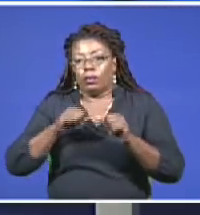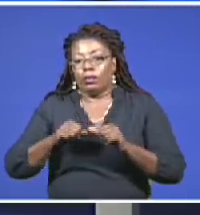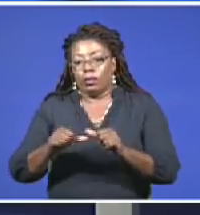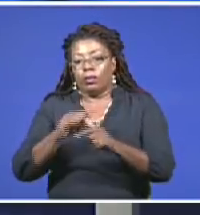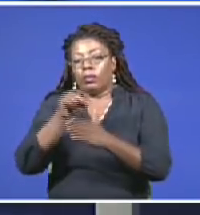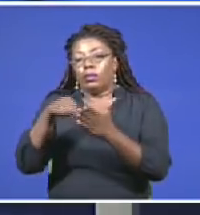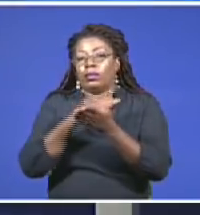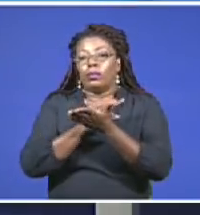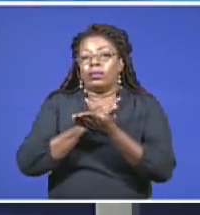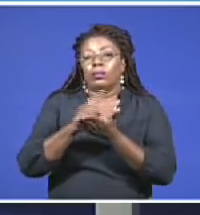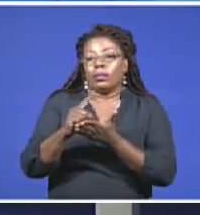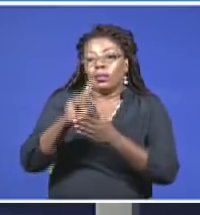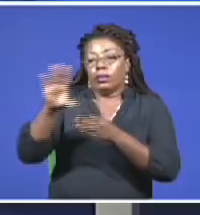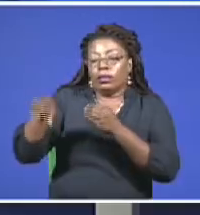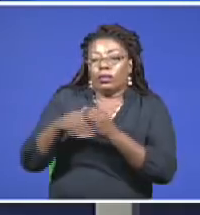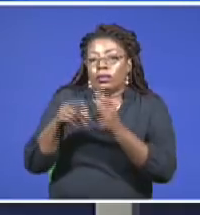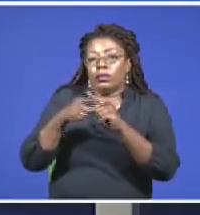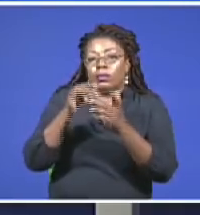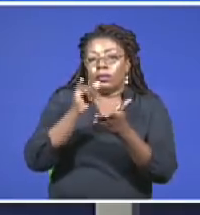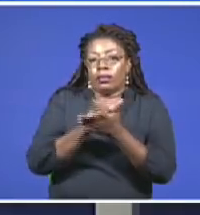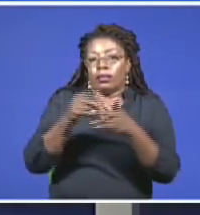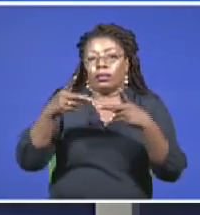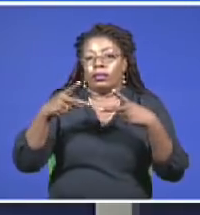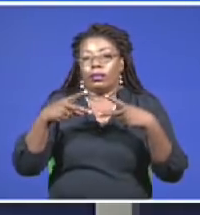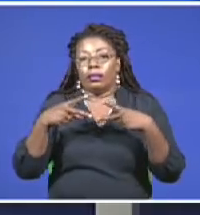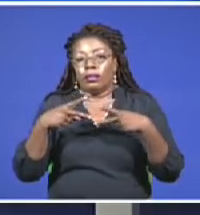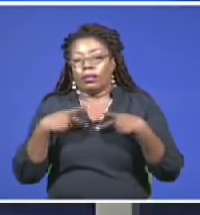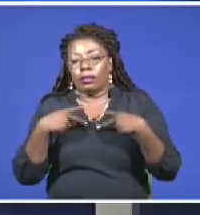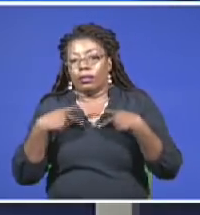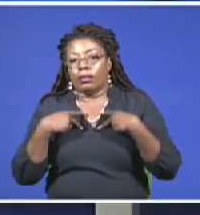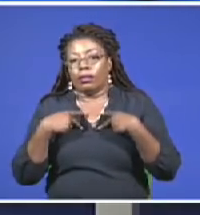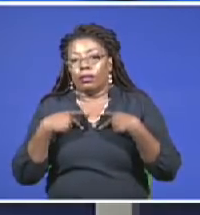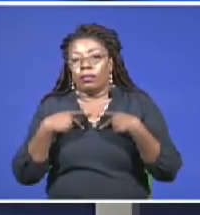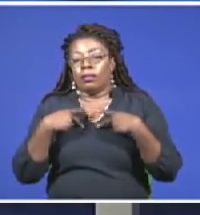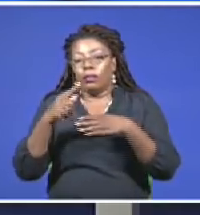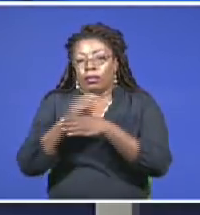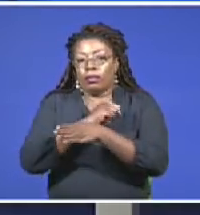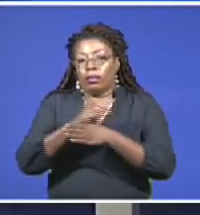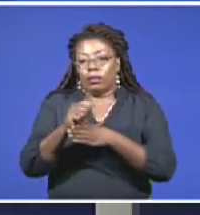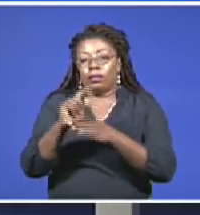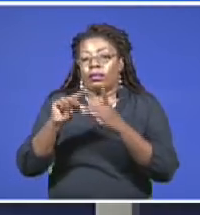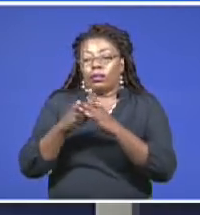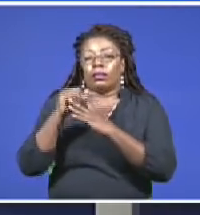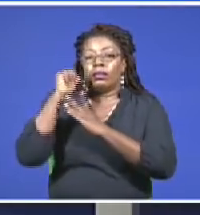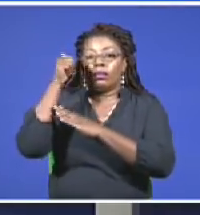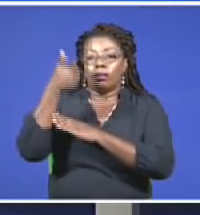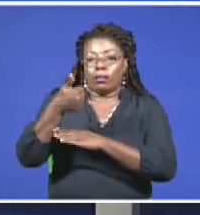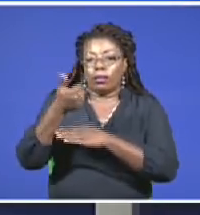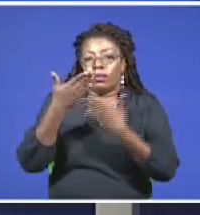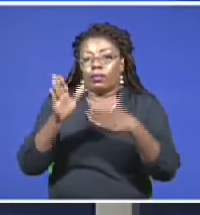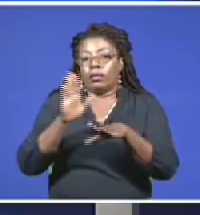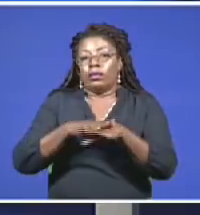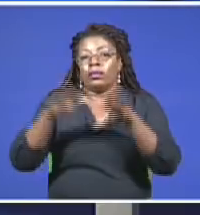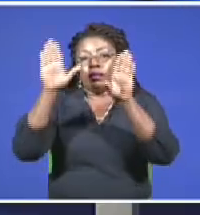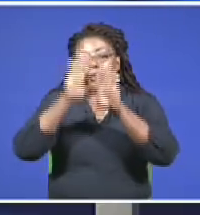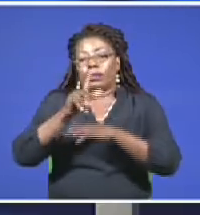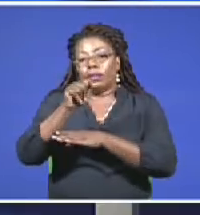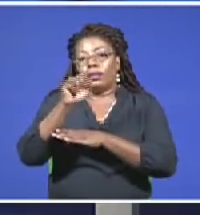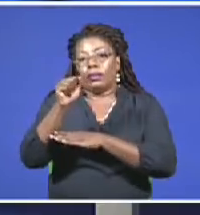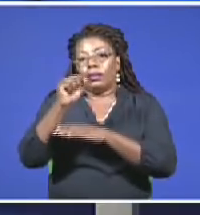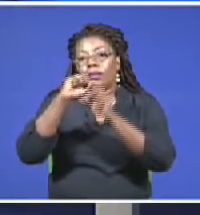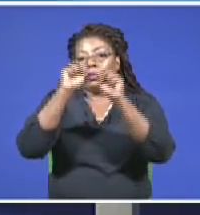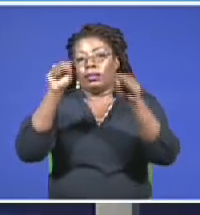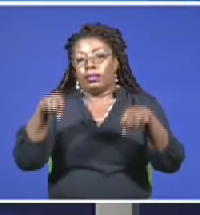this week. In addition to that, they also have an officials clinic that starts tomorrow, and it will finish up on Sunday at the Thomas A.